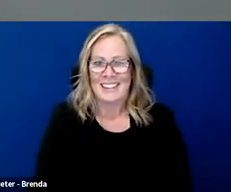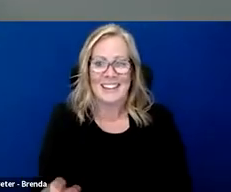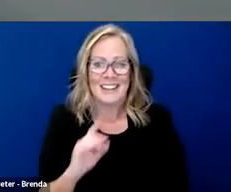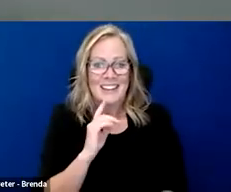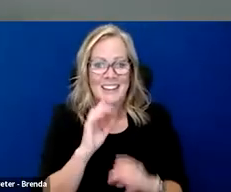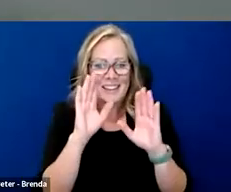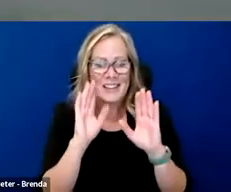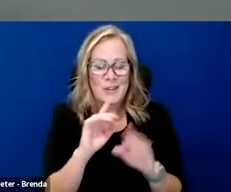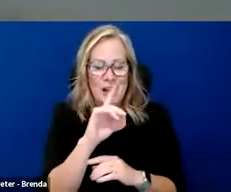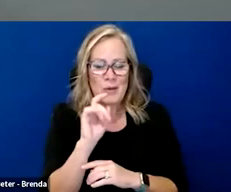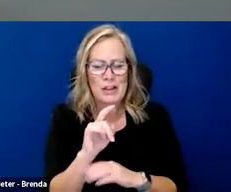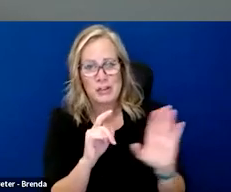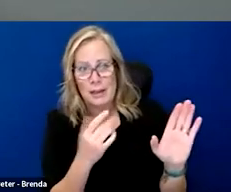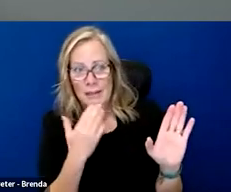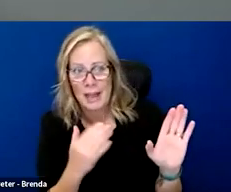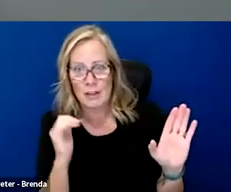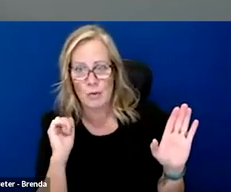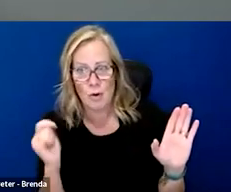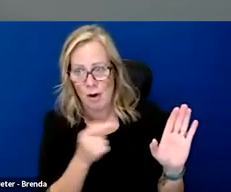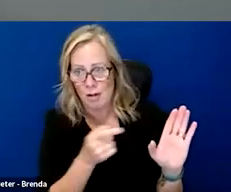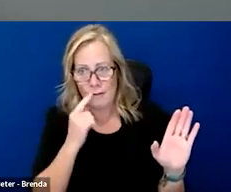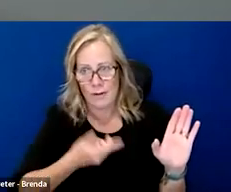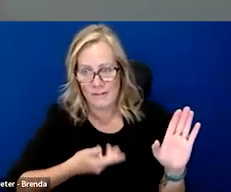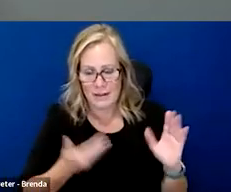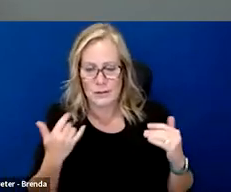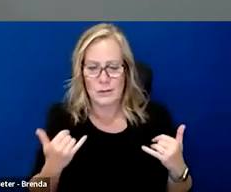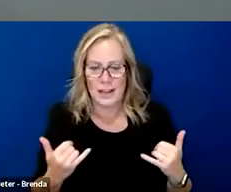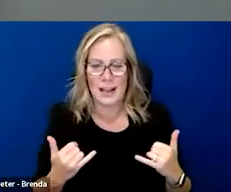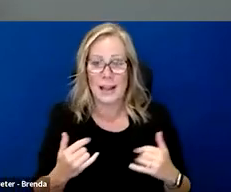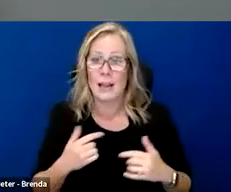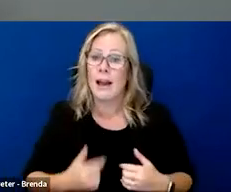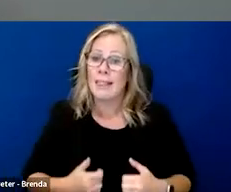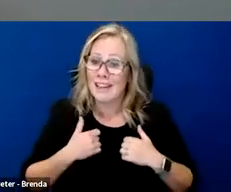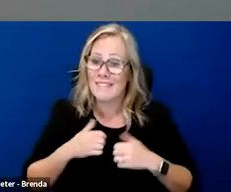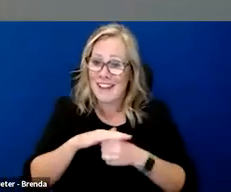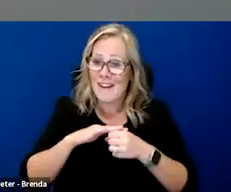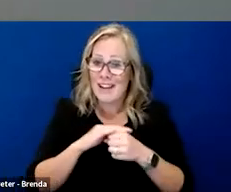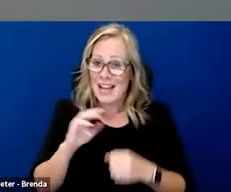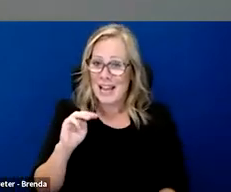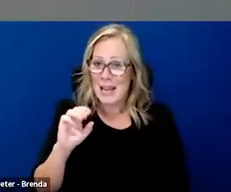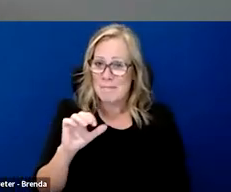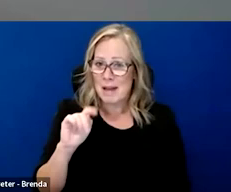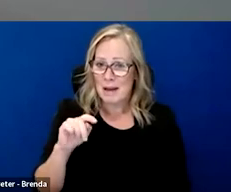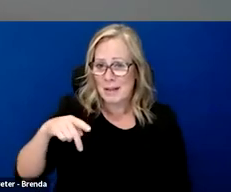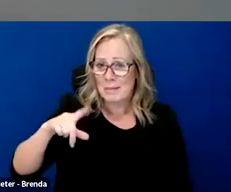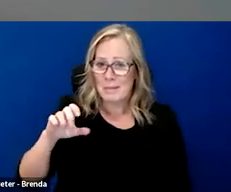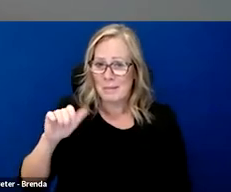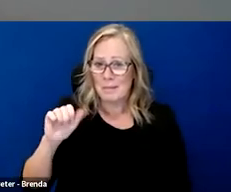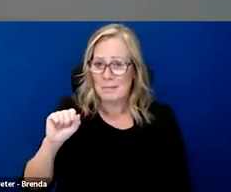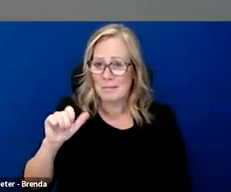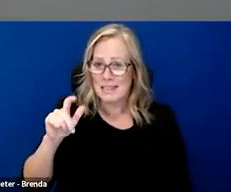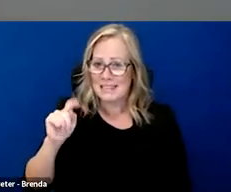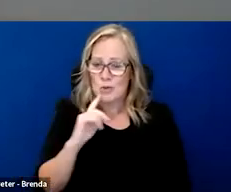by thanking everyone again for having me. I live in Mount Pleasant, so I love being able to support our